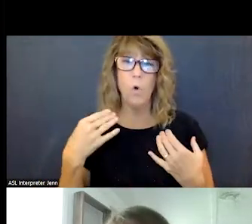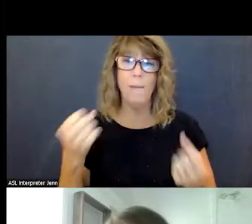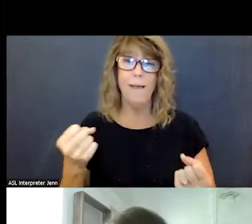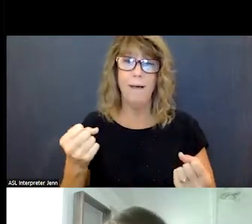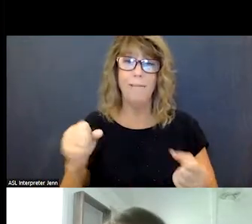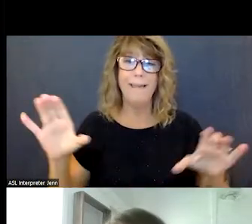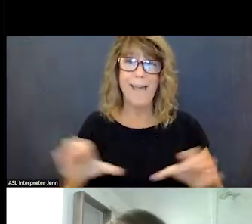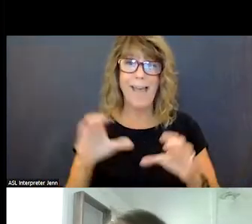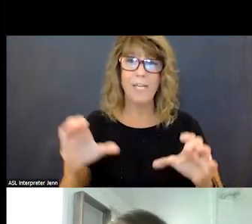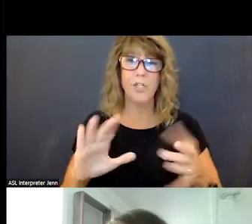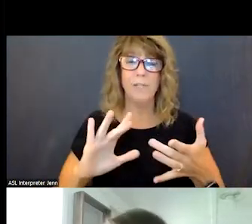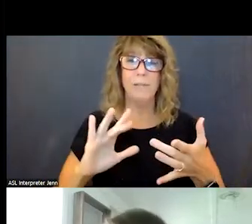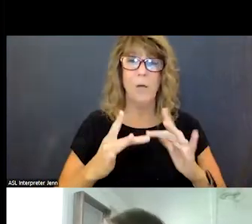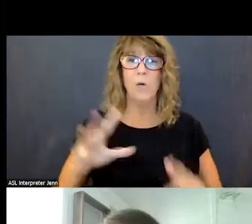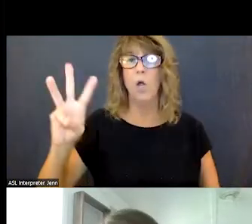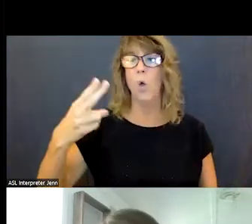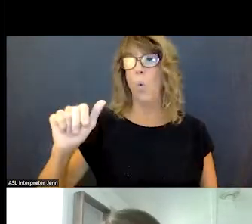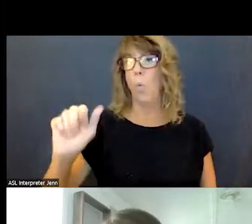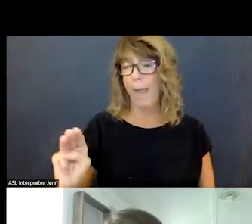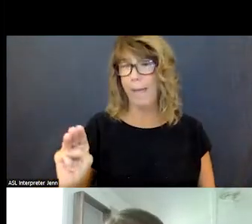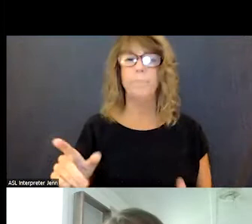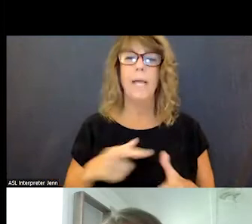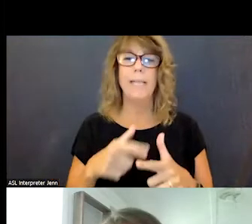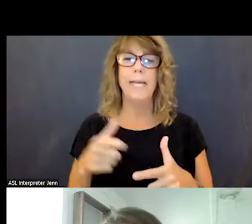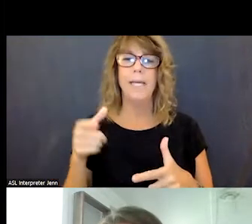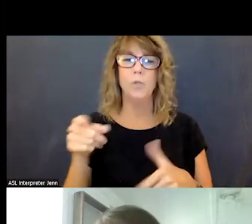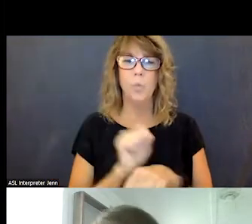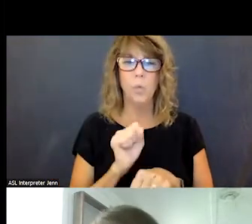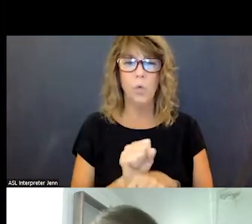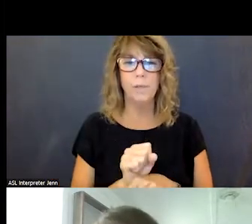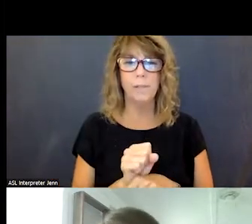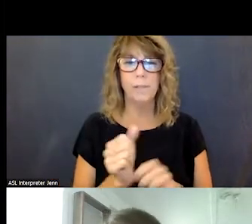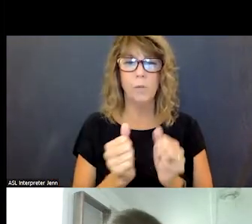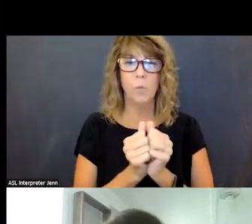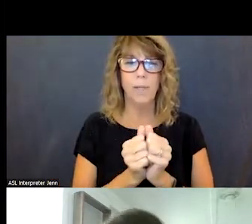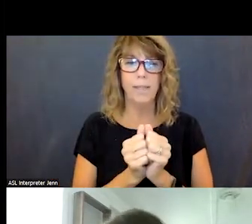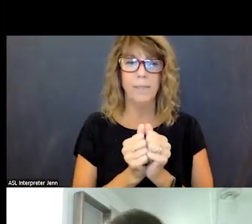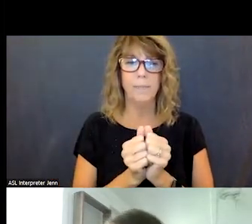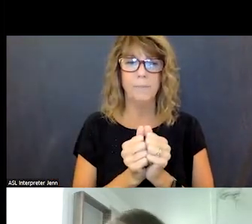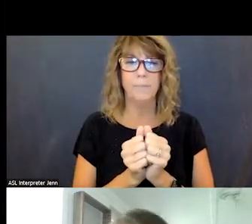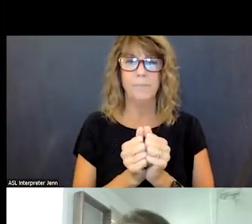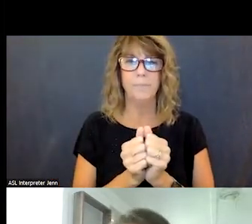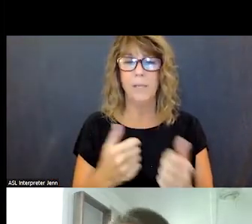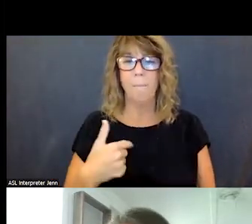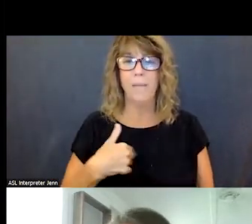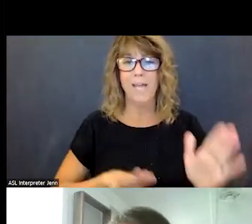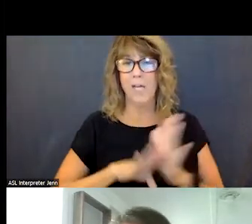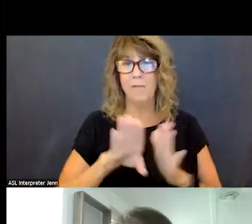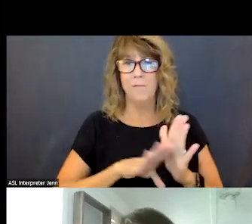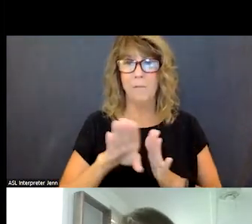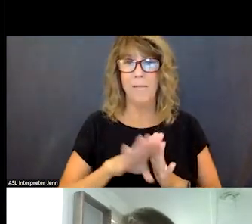work, WHAM, and then worked, side by side again with me on developing the Whole